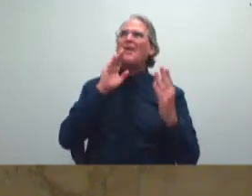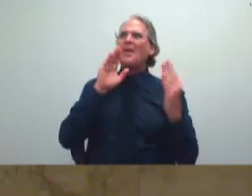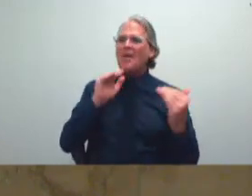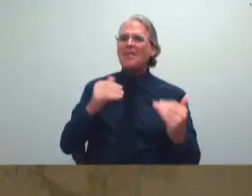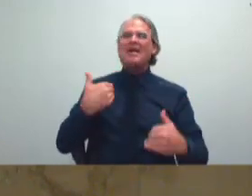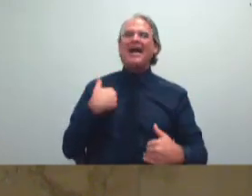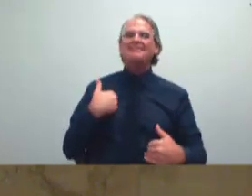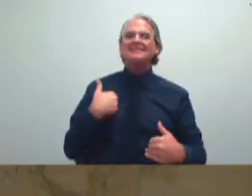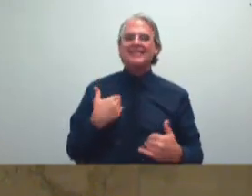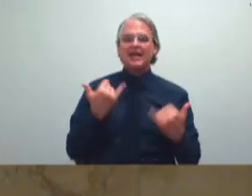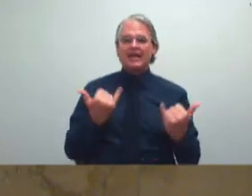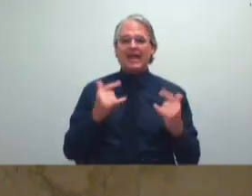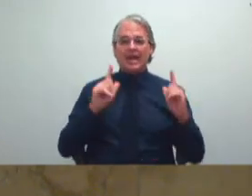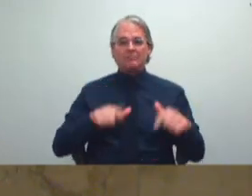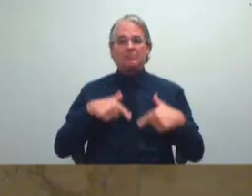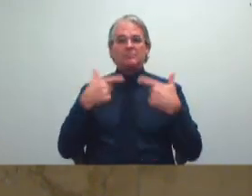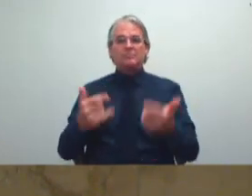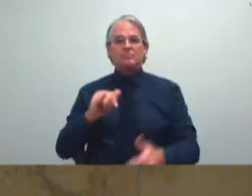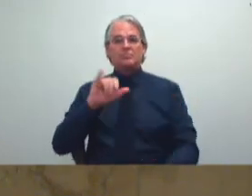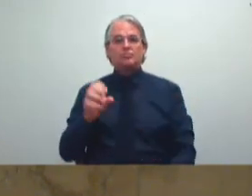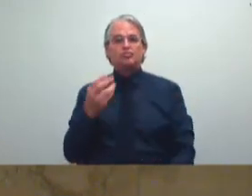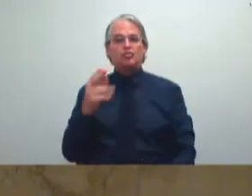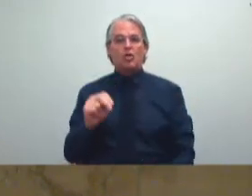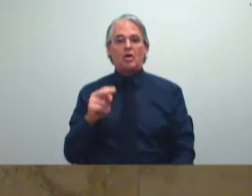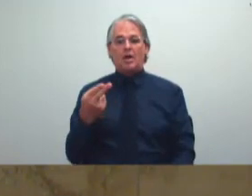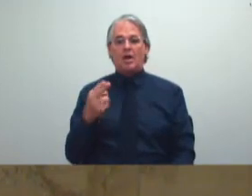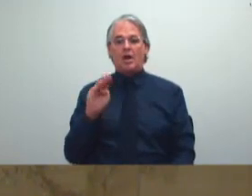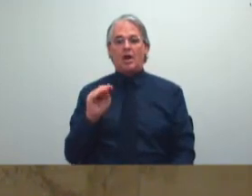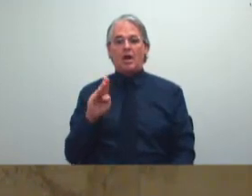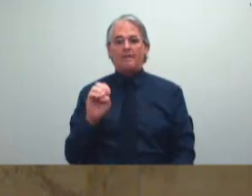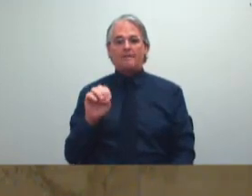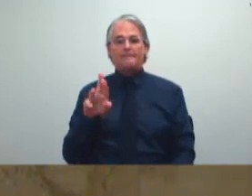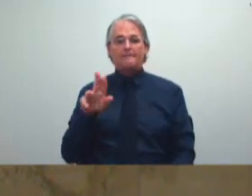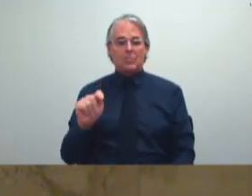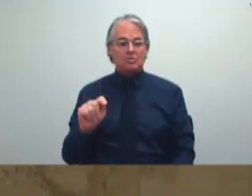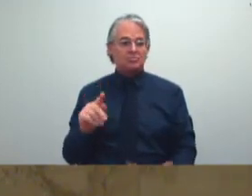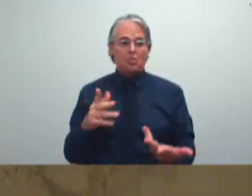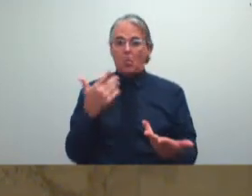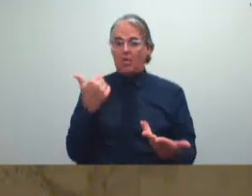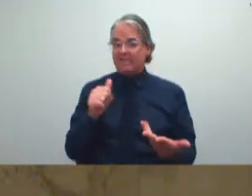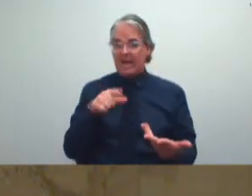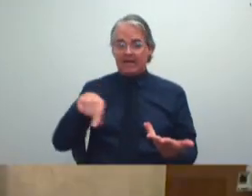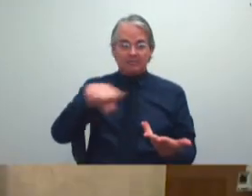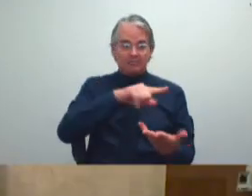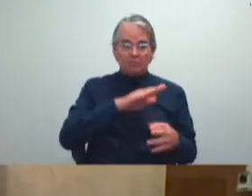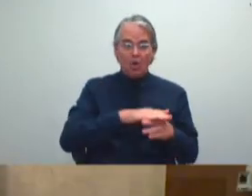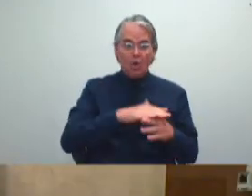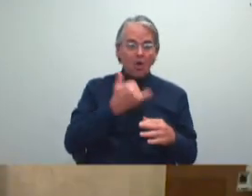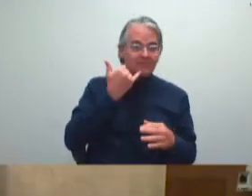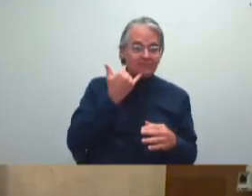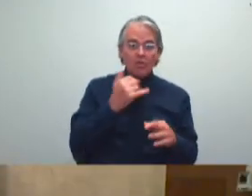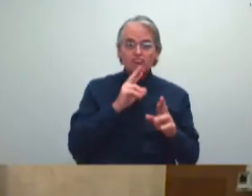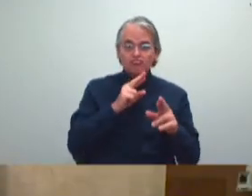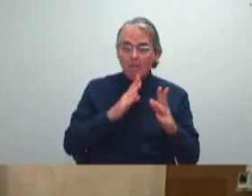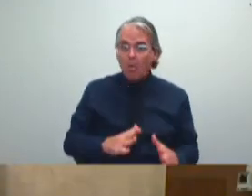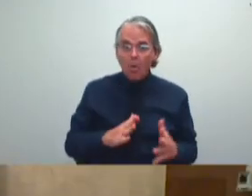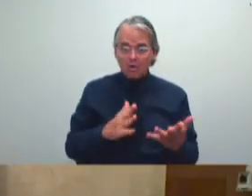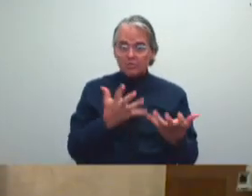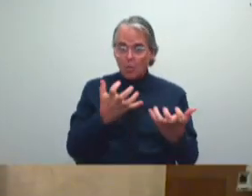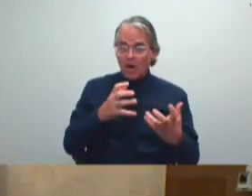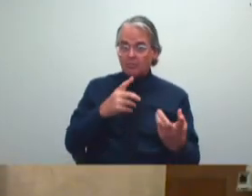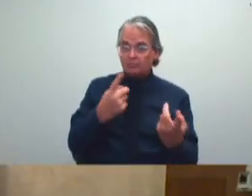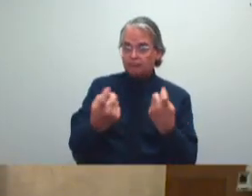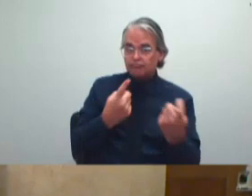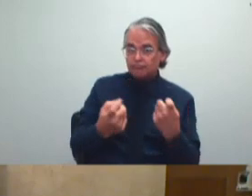can let us know if there's anyone on the line that has any questions for our panel experts. You bet. We've got a few people. We have